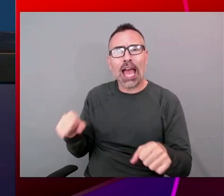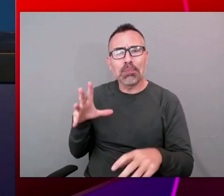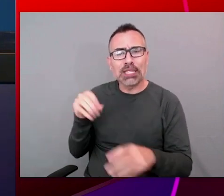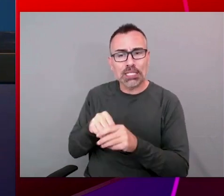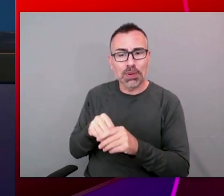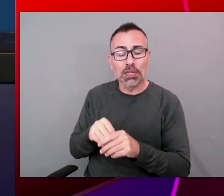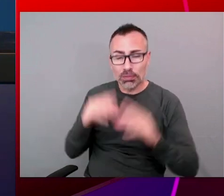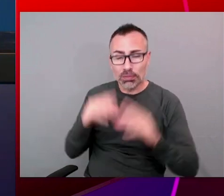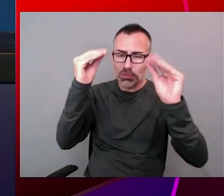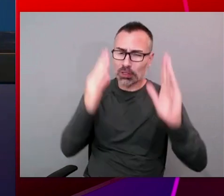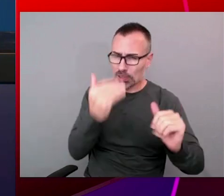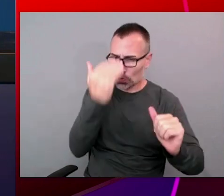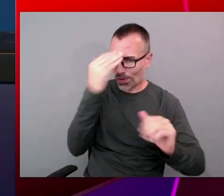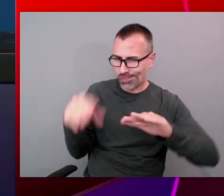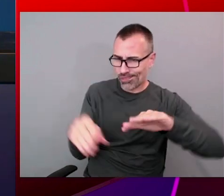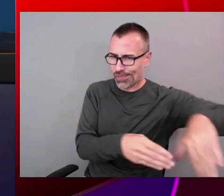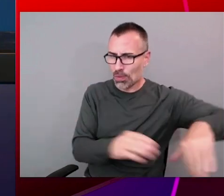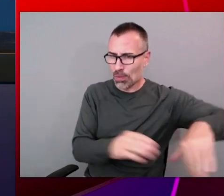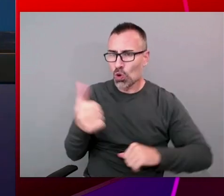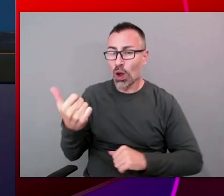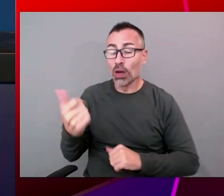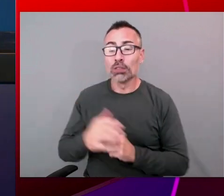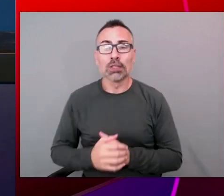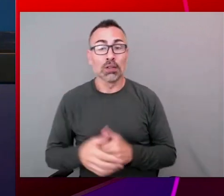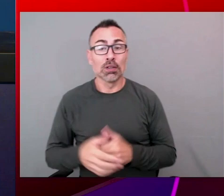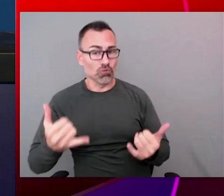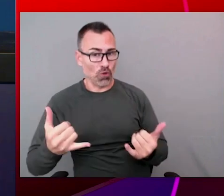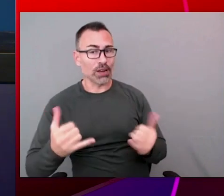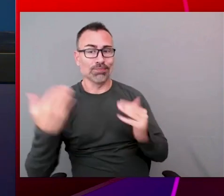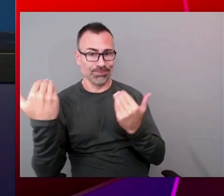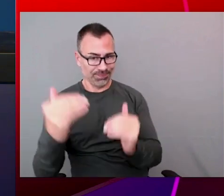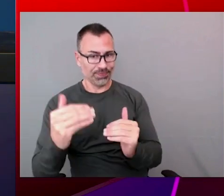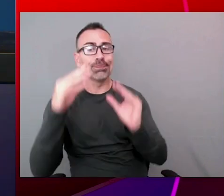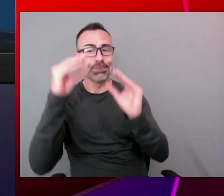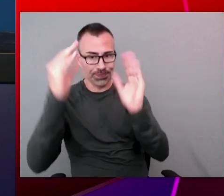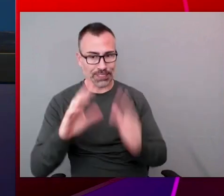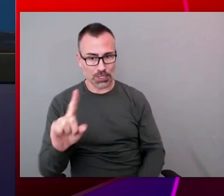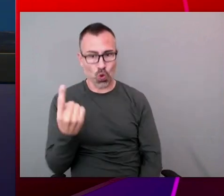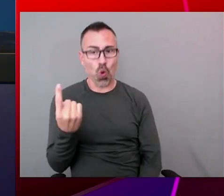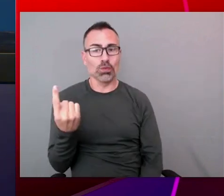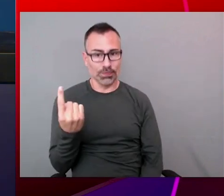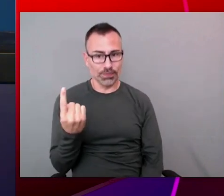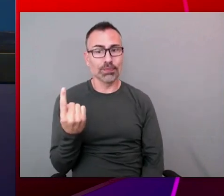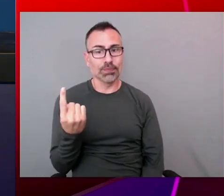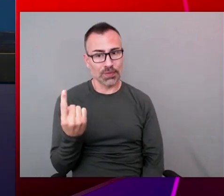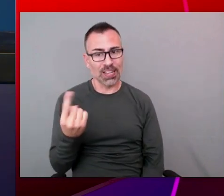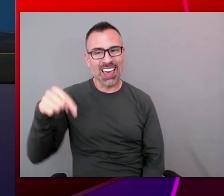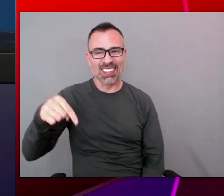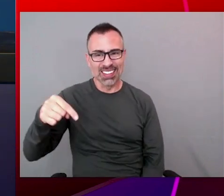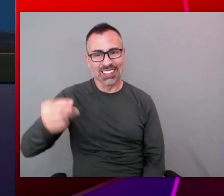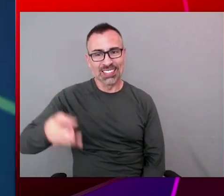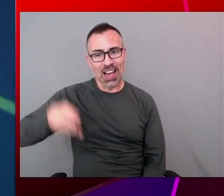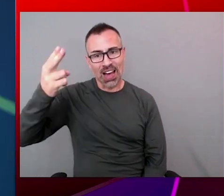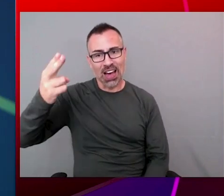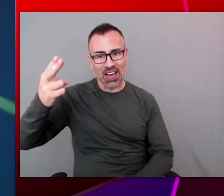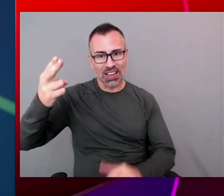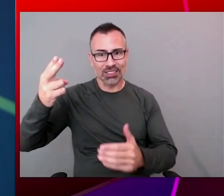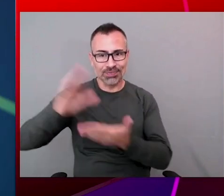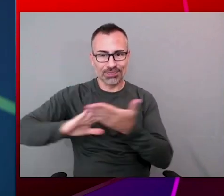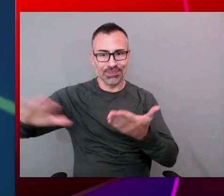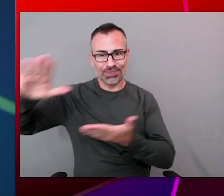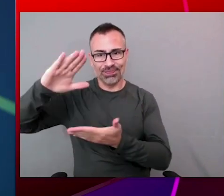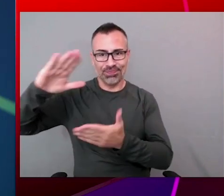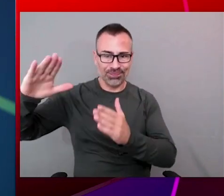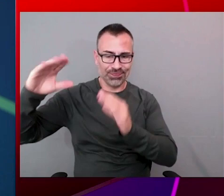educators? So right now we are just limiting it to the educators at these higher education institutions because we want to make